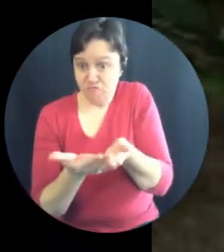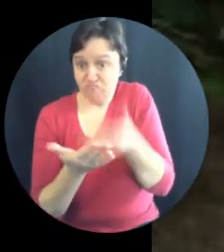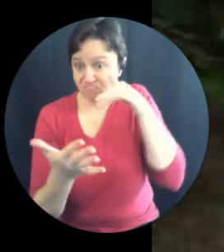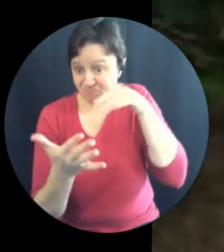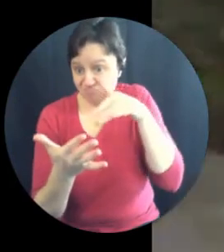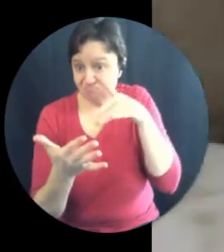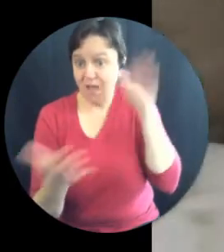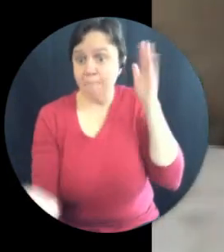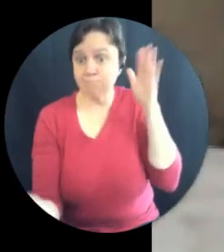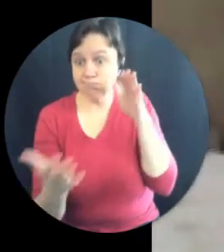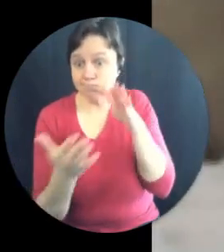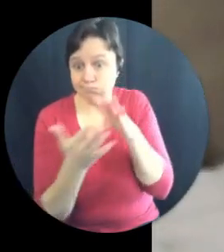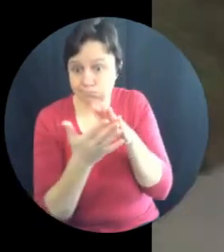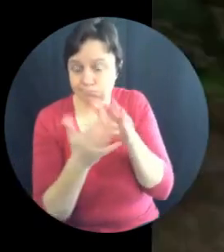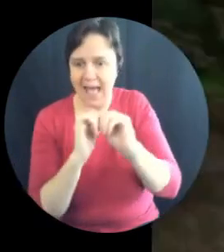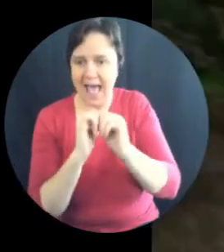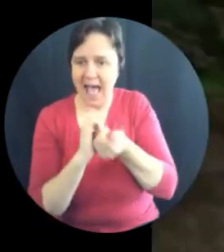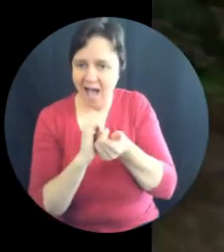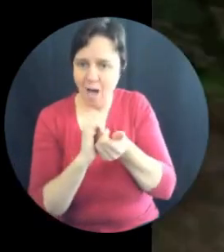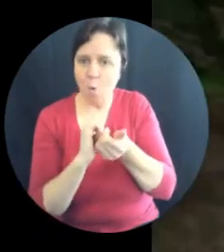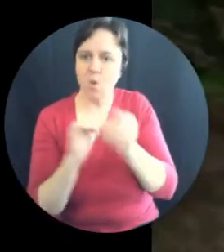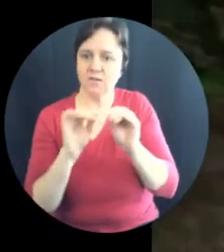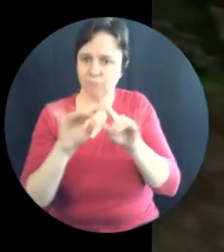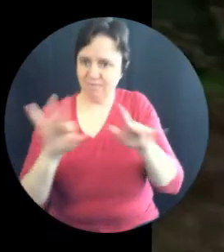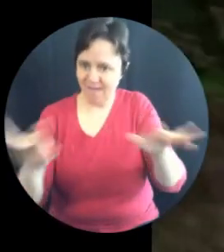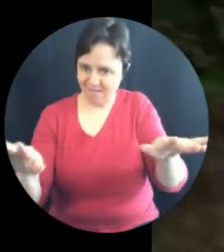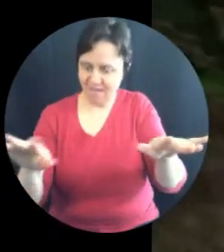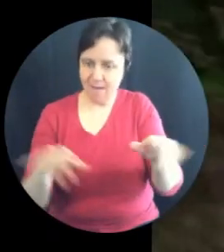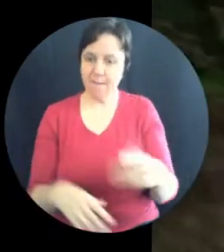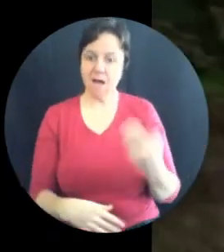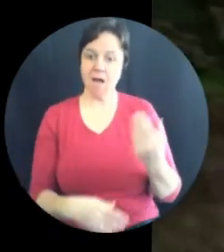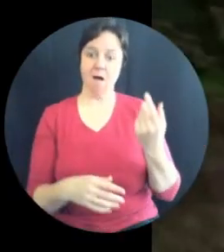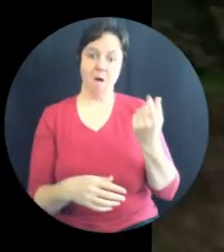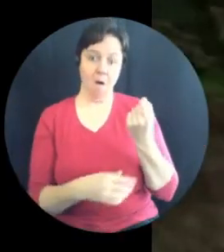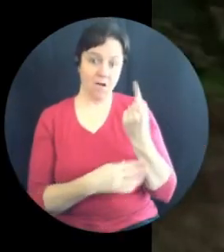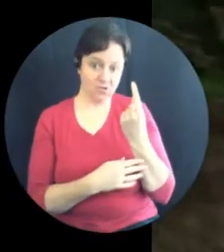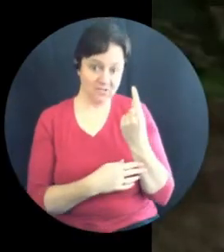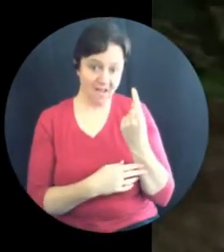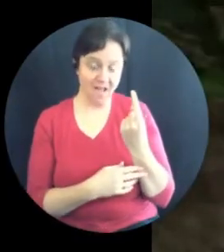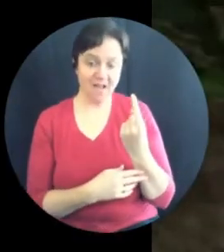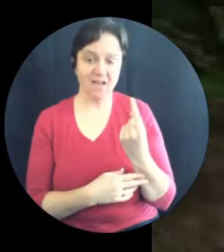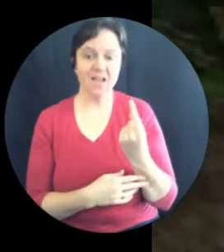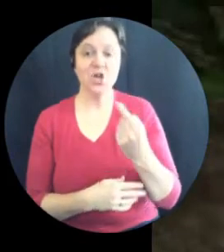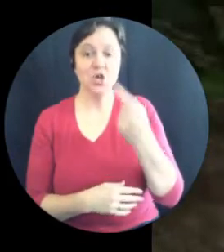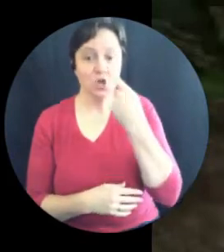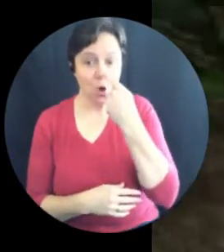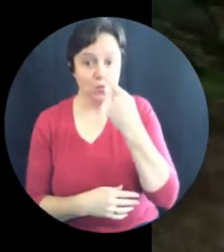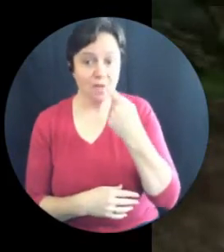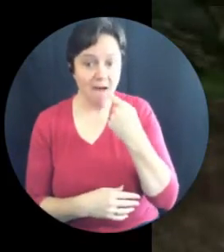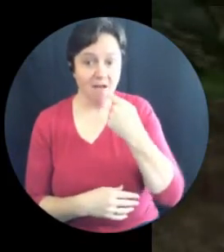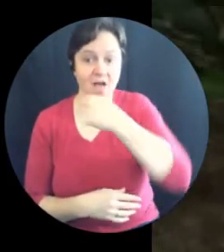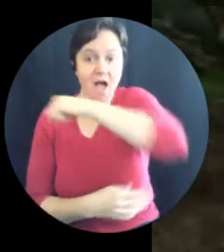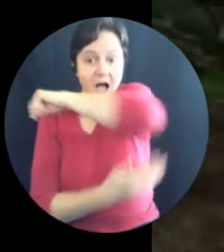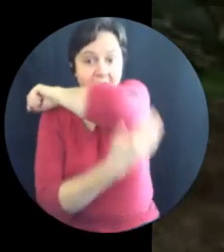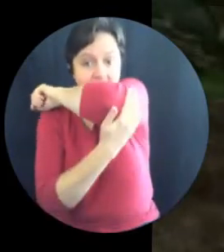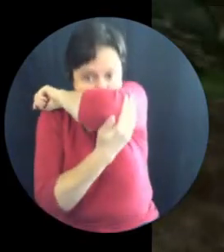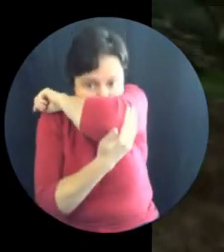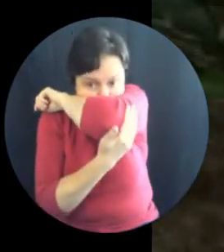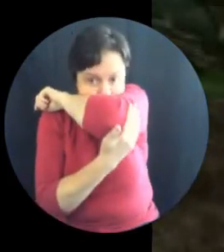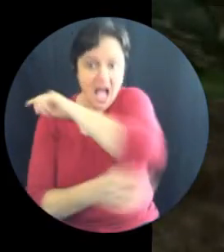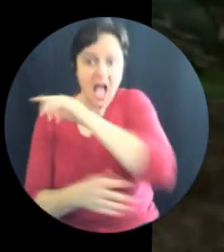even more than just through the hands. But you've got to get your nose and your mouth into the elbow, or it does not work. But you want to make sure